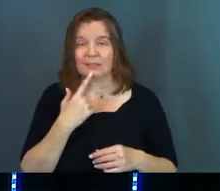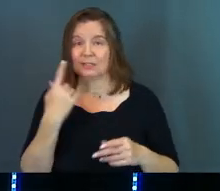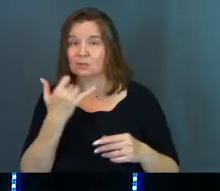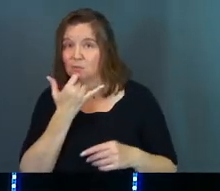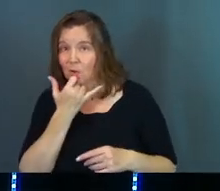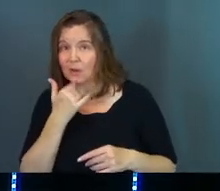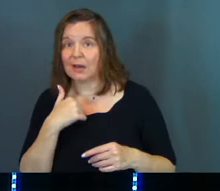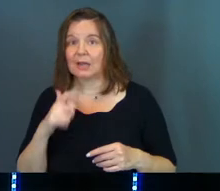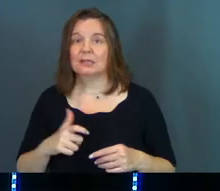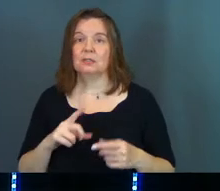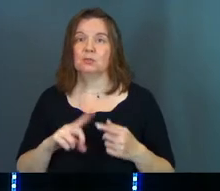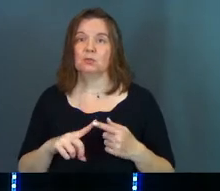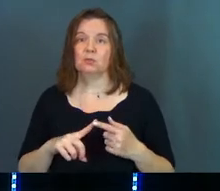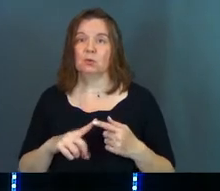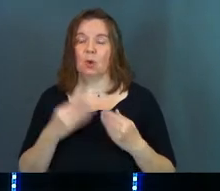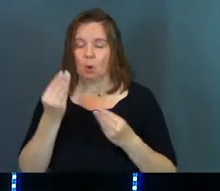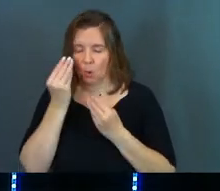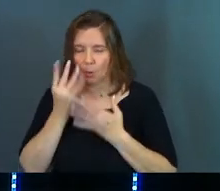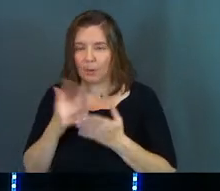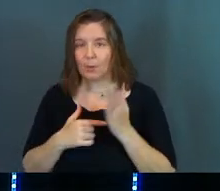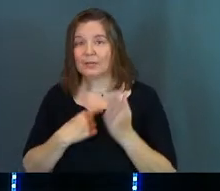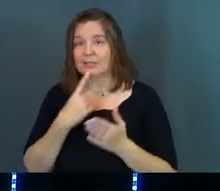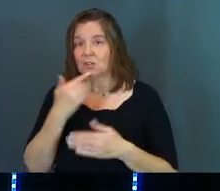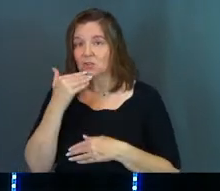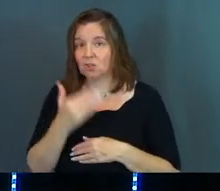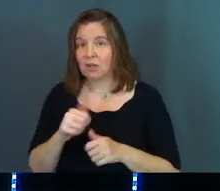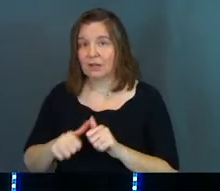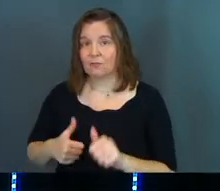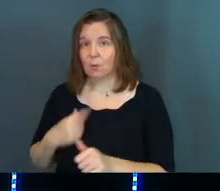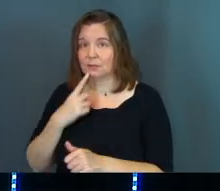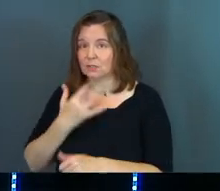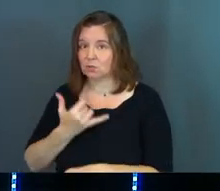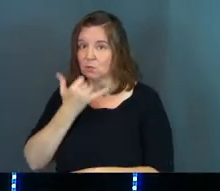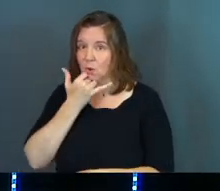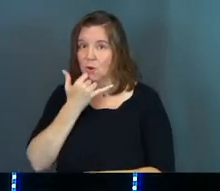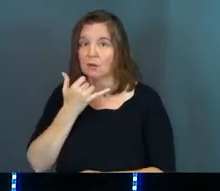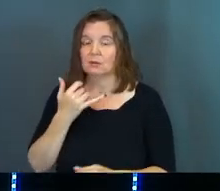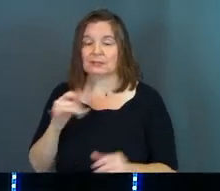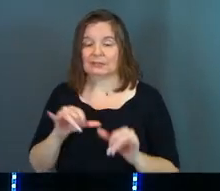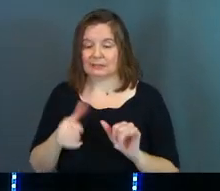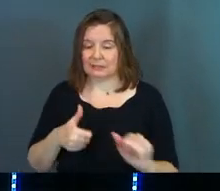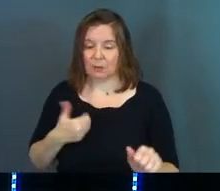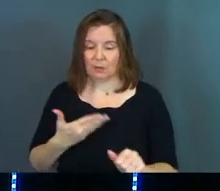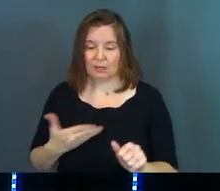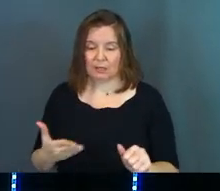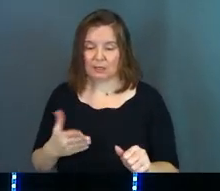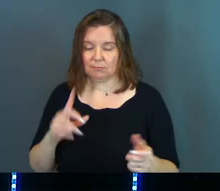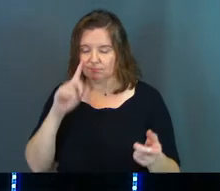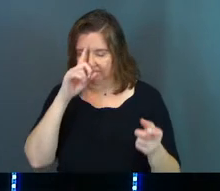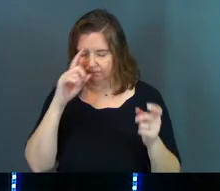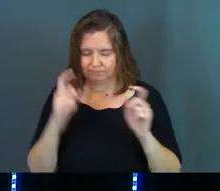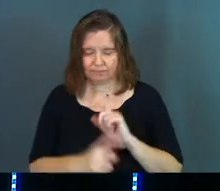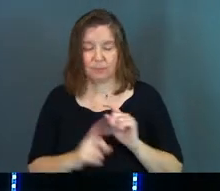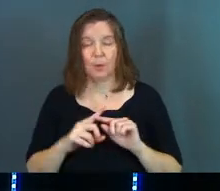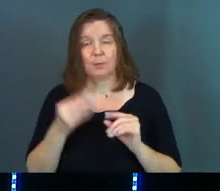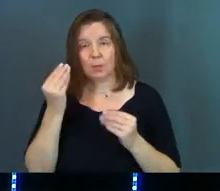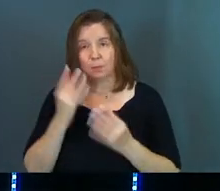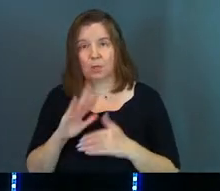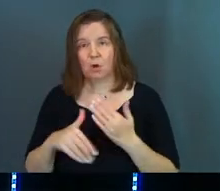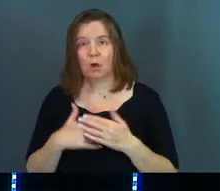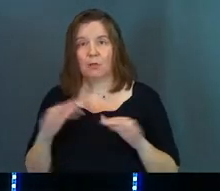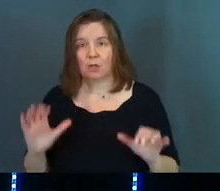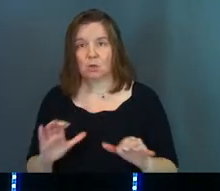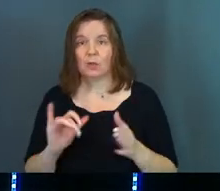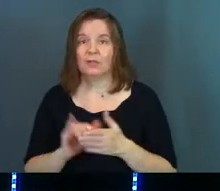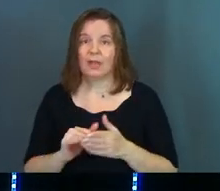is wrong, and I need to obey what he says is good and avoid what he says is wrong, right? Just stay away from those things, turn from them, but be obedient in all that